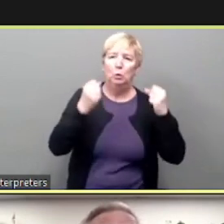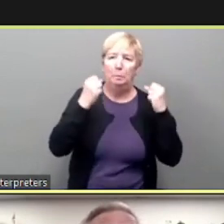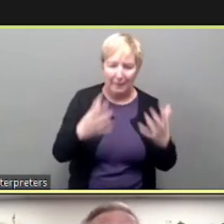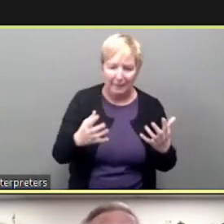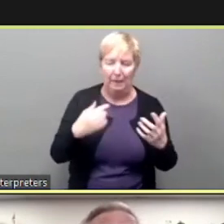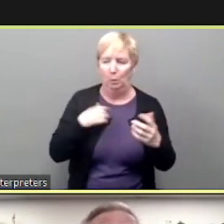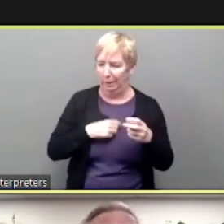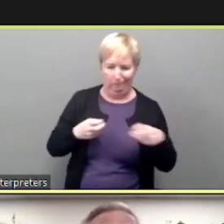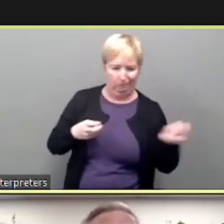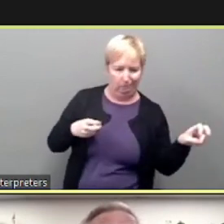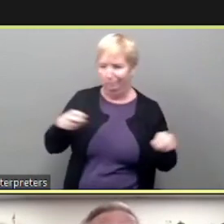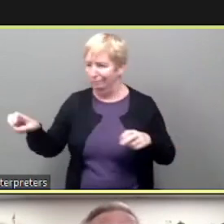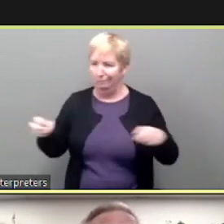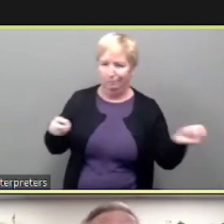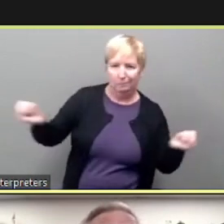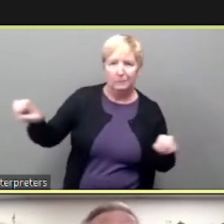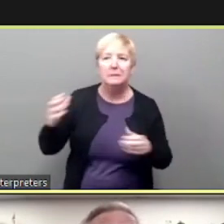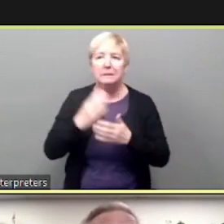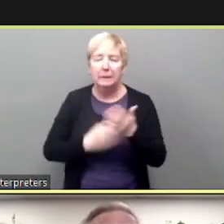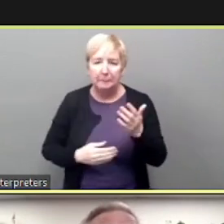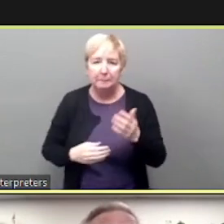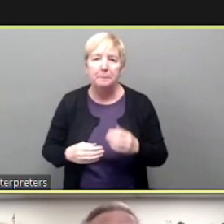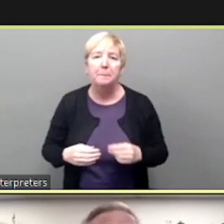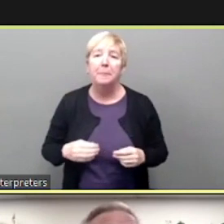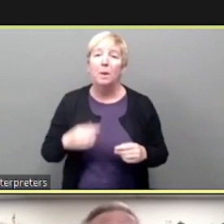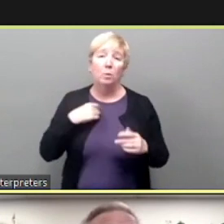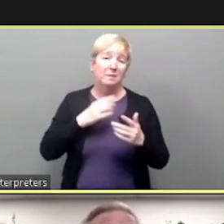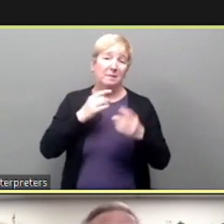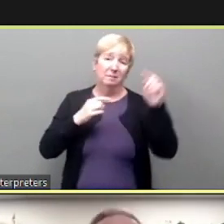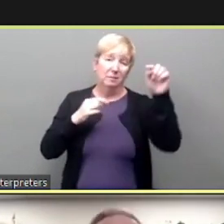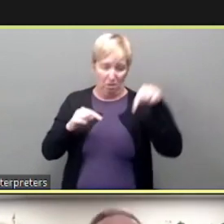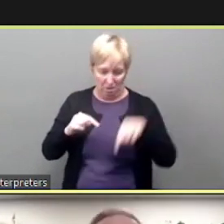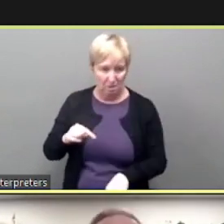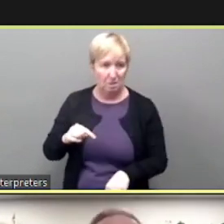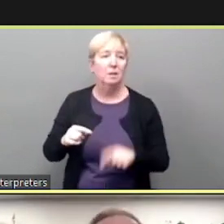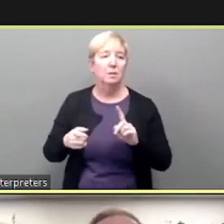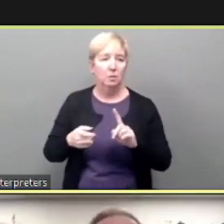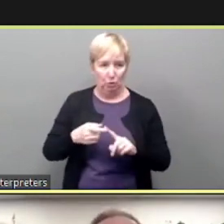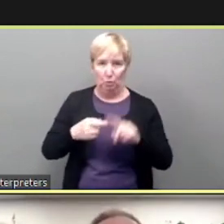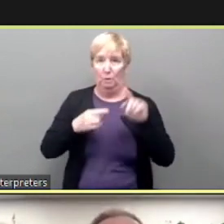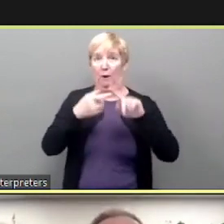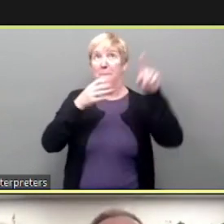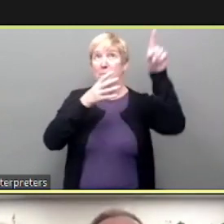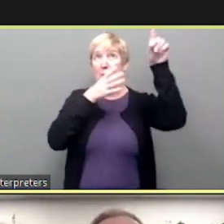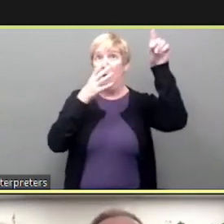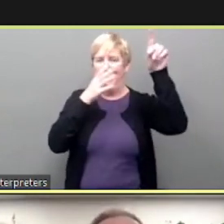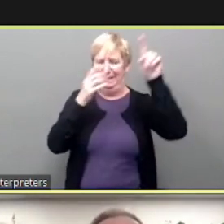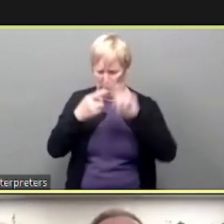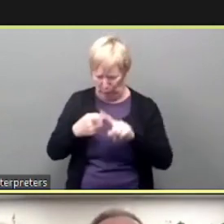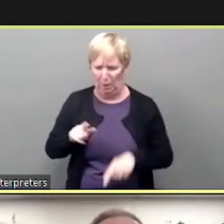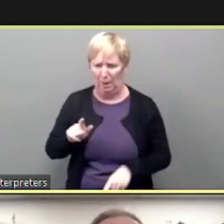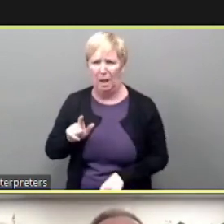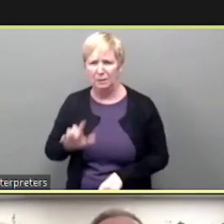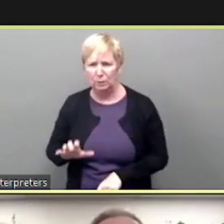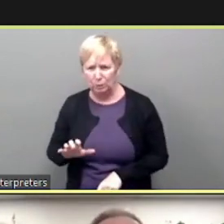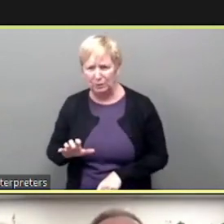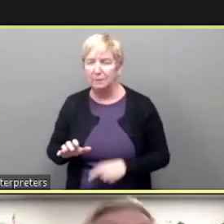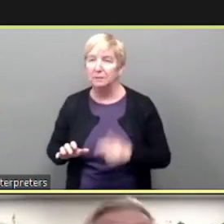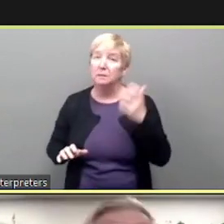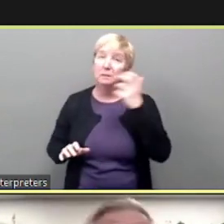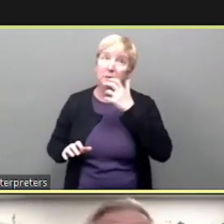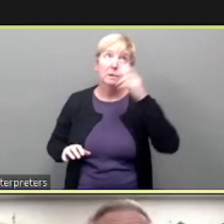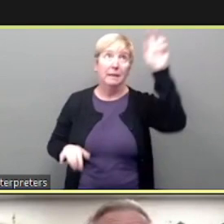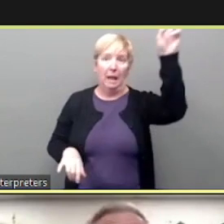patient farms all the way down to Las Cruces, some to Albuquerque, but some to Las Cruces. So that's a